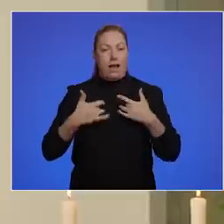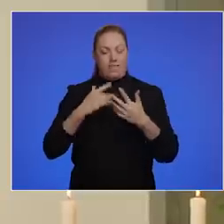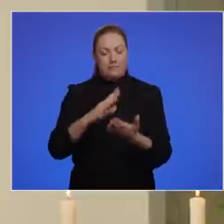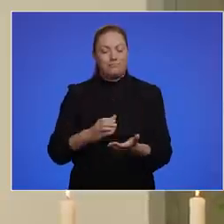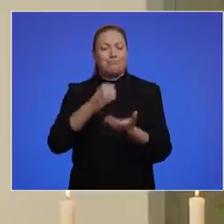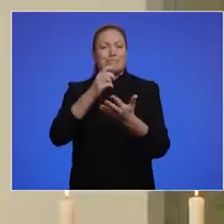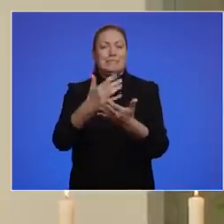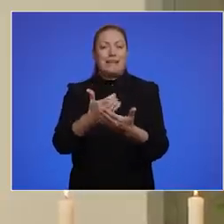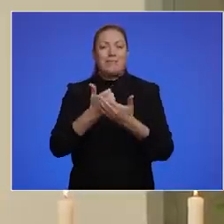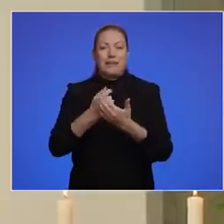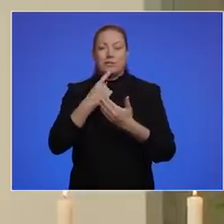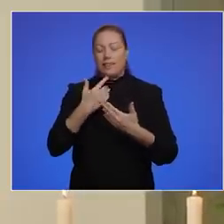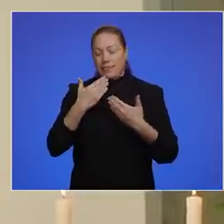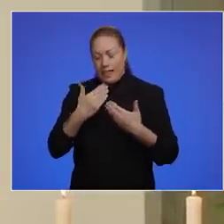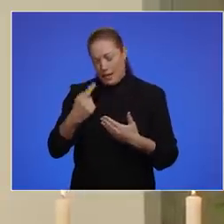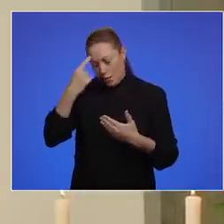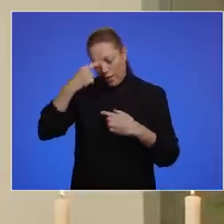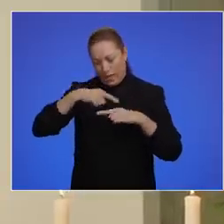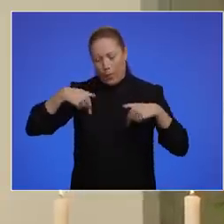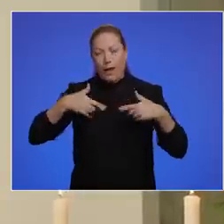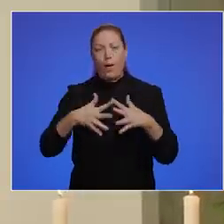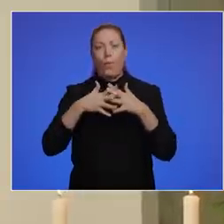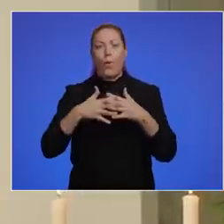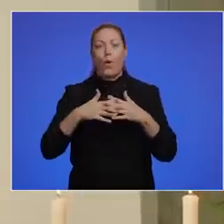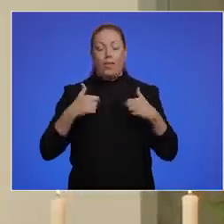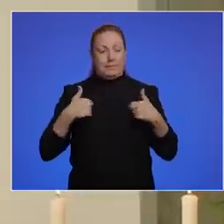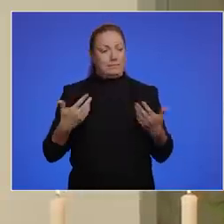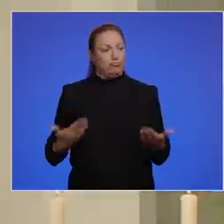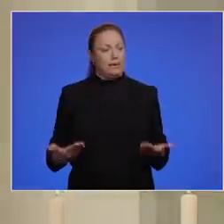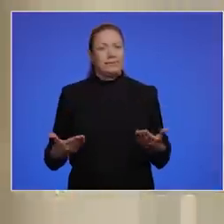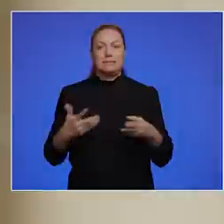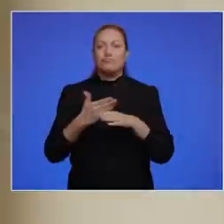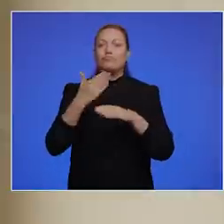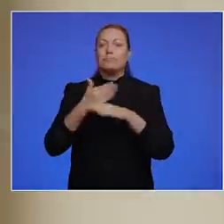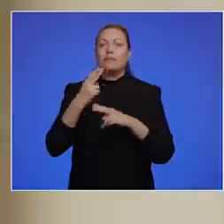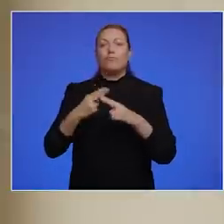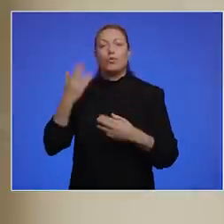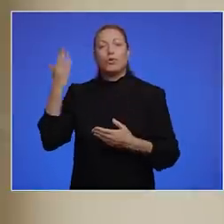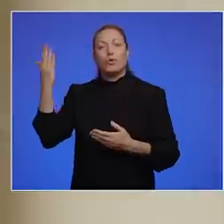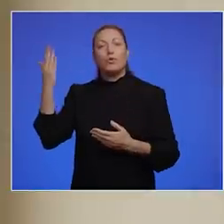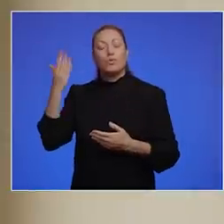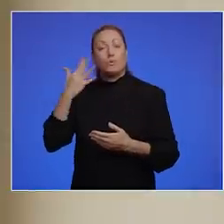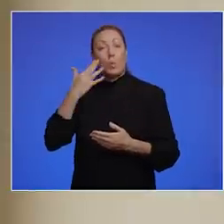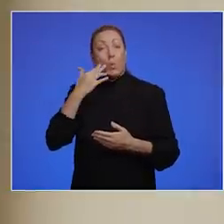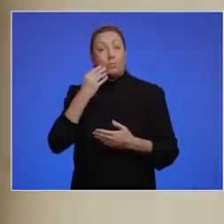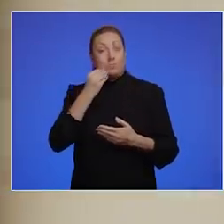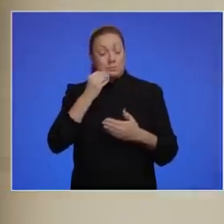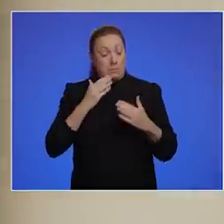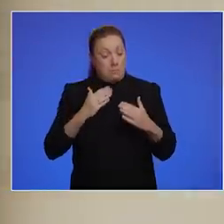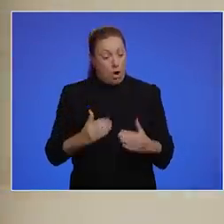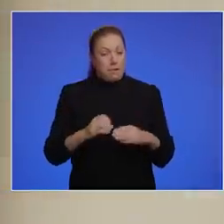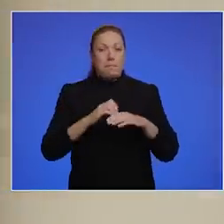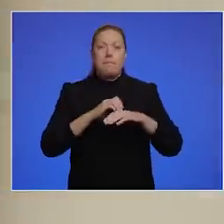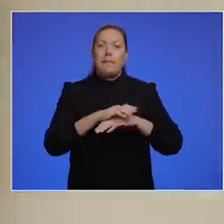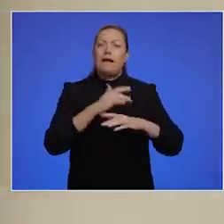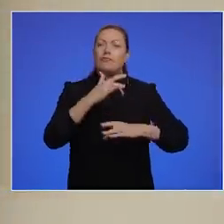Giving thanks that you have held us worthy to be in your presence and minister to you Humbly we pray that partaking of the body and blood of